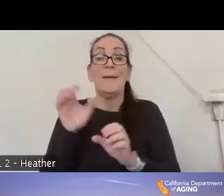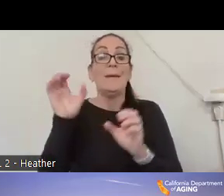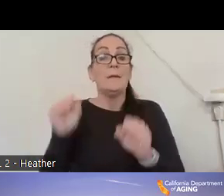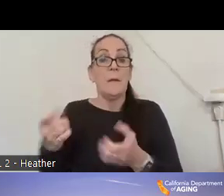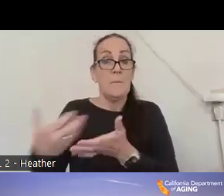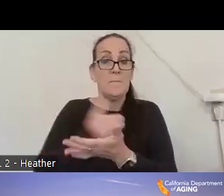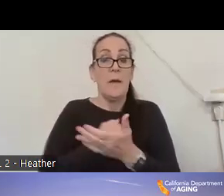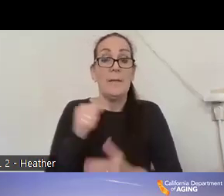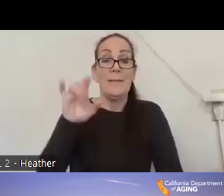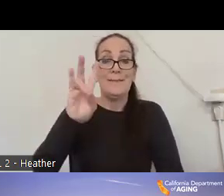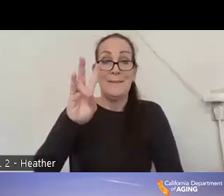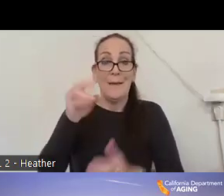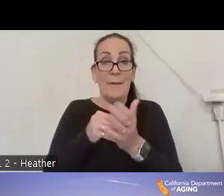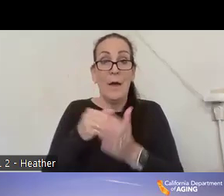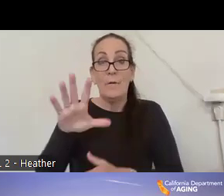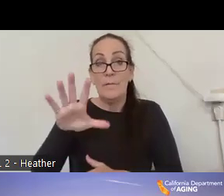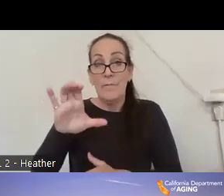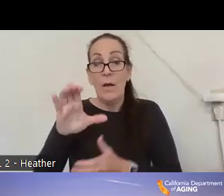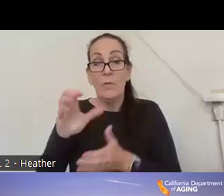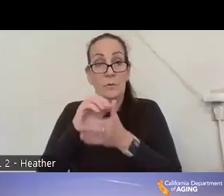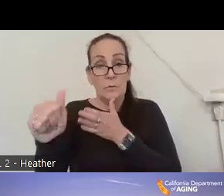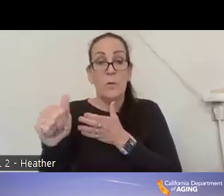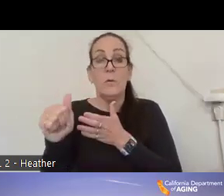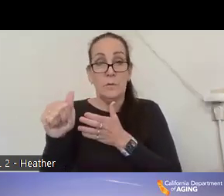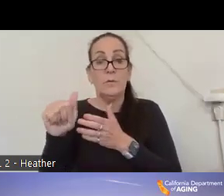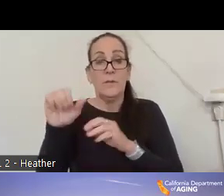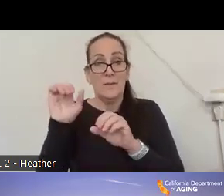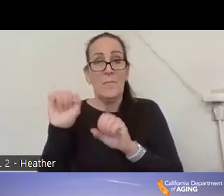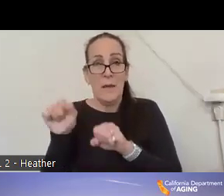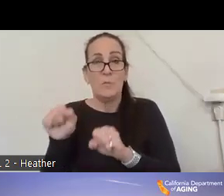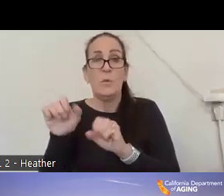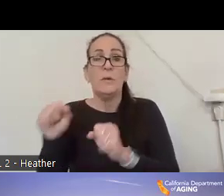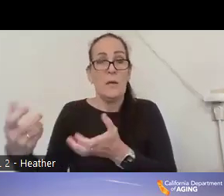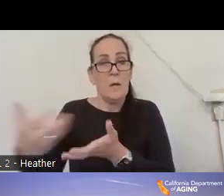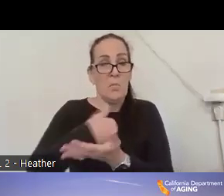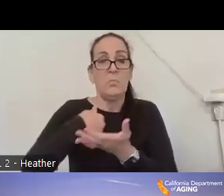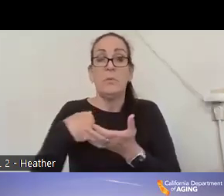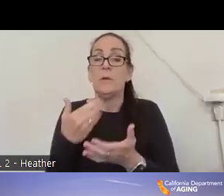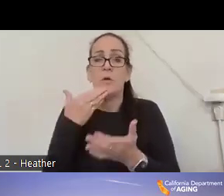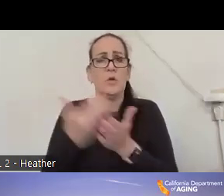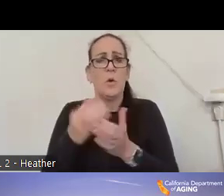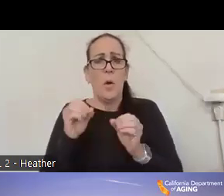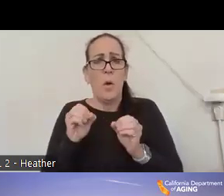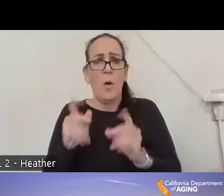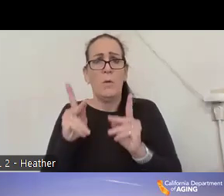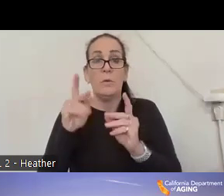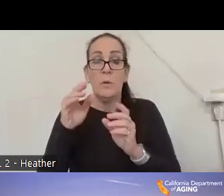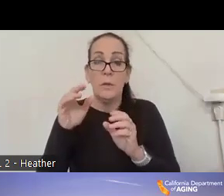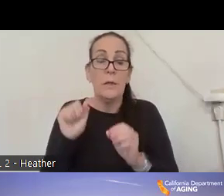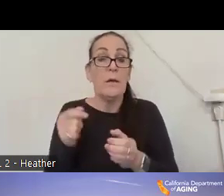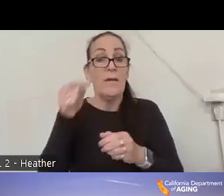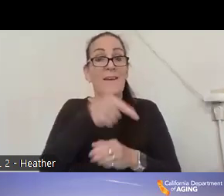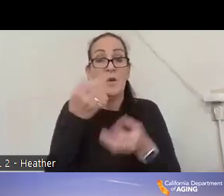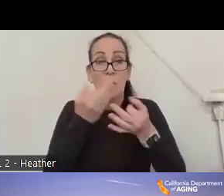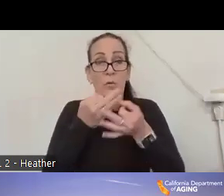$7,500. And so it was a great opportunity, not just to share these free and accessible trainings for